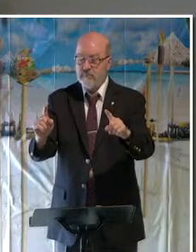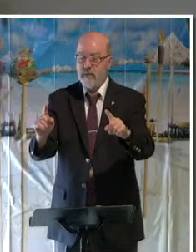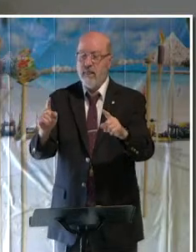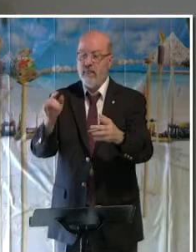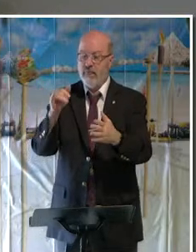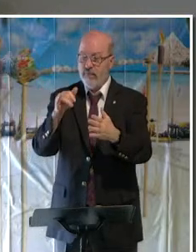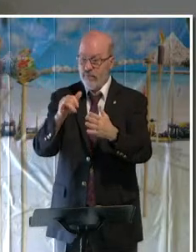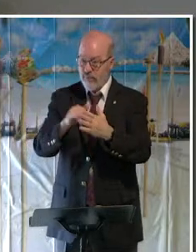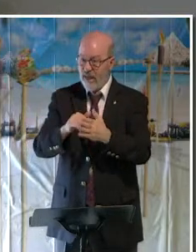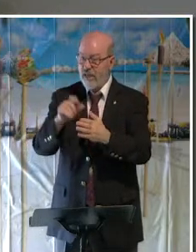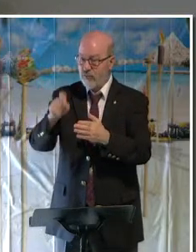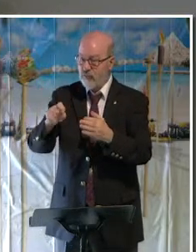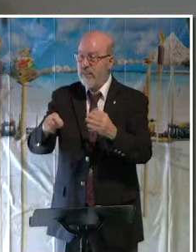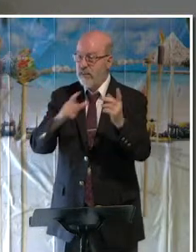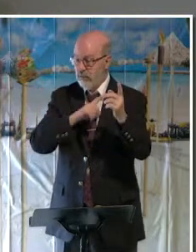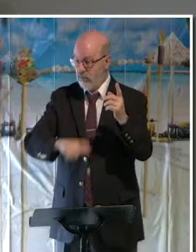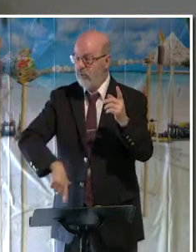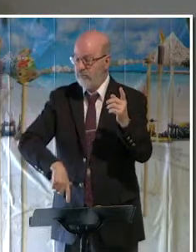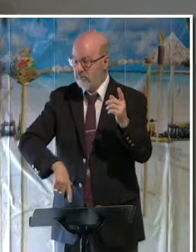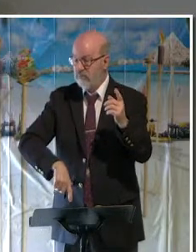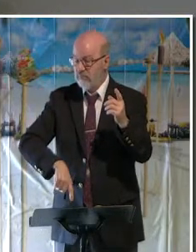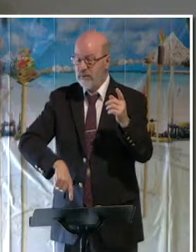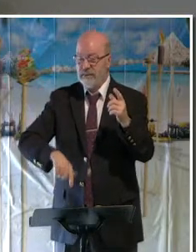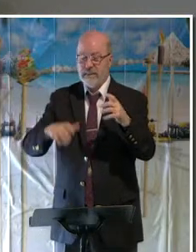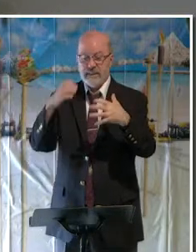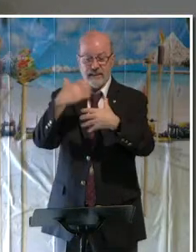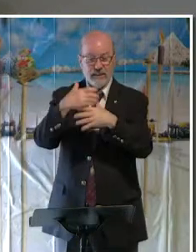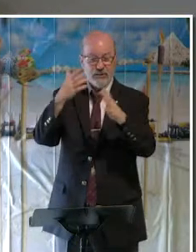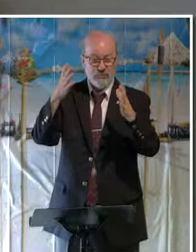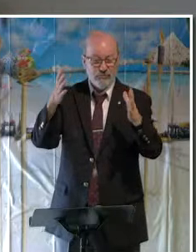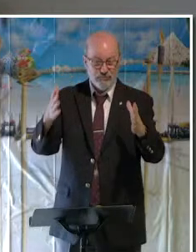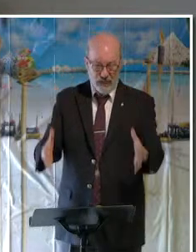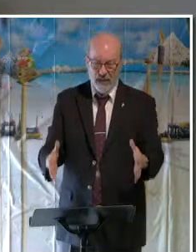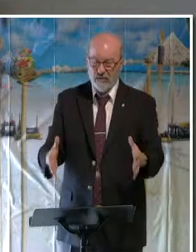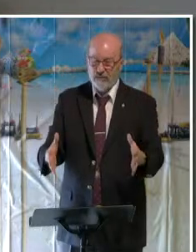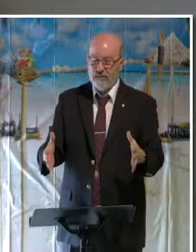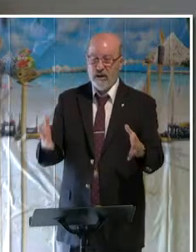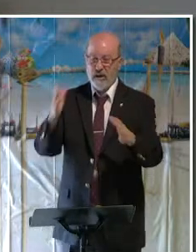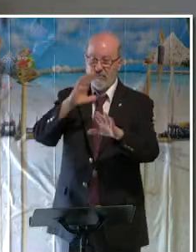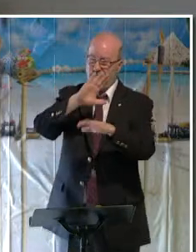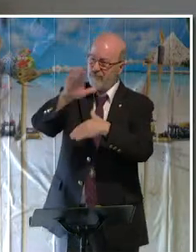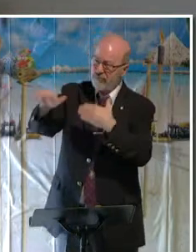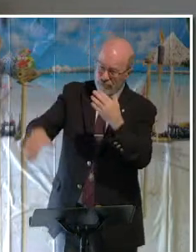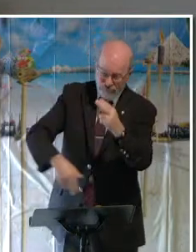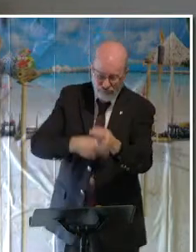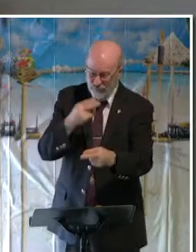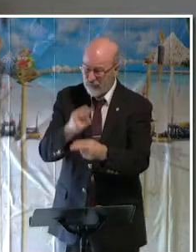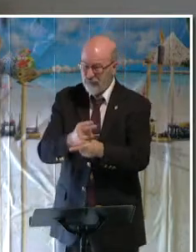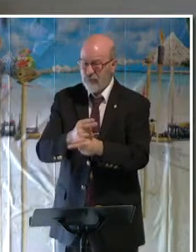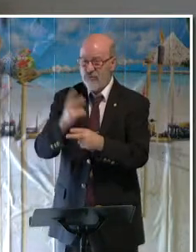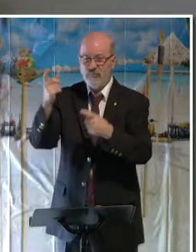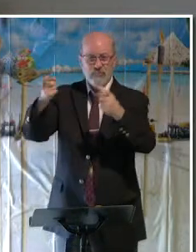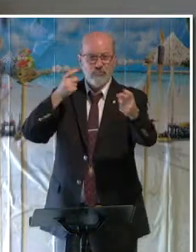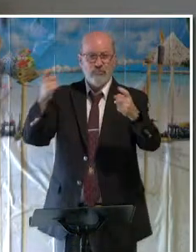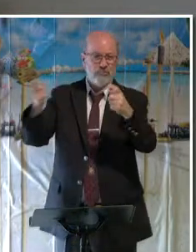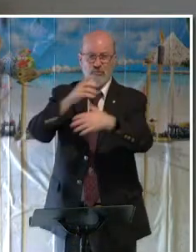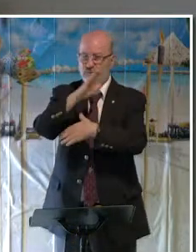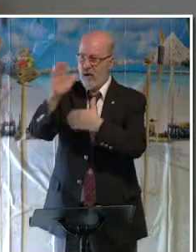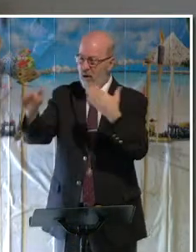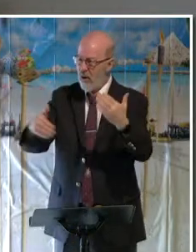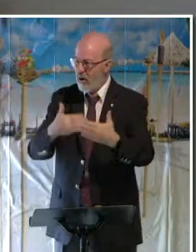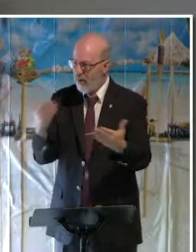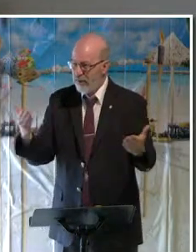succeed, you need the Lord. The creator of the universe, the one who controls all